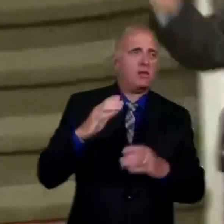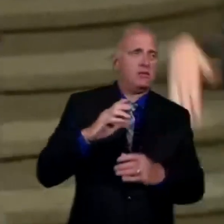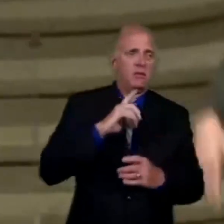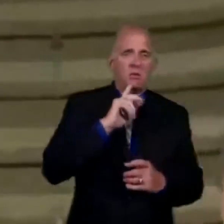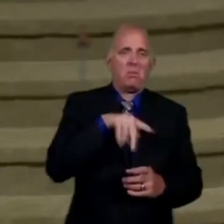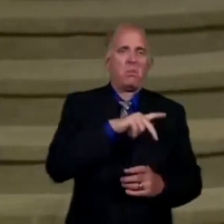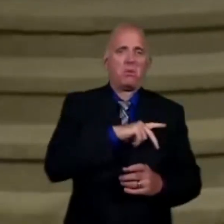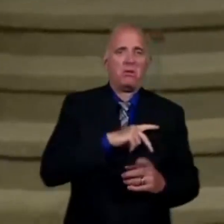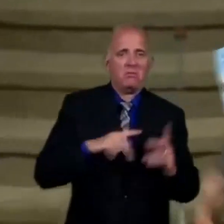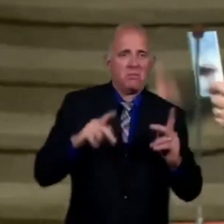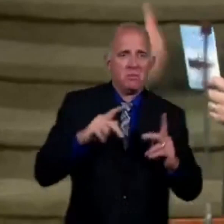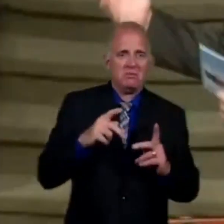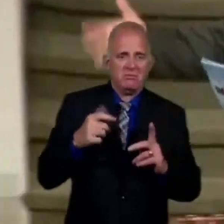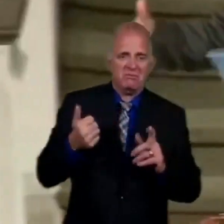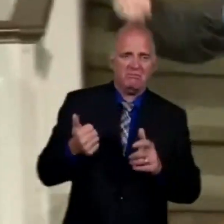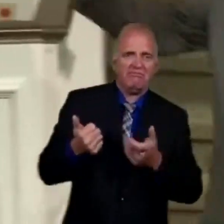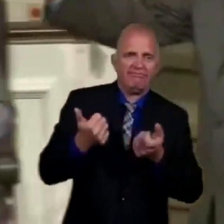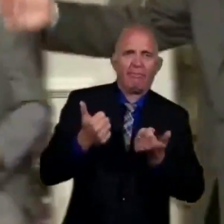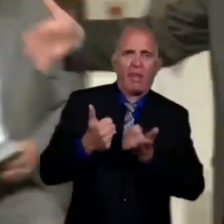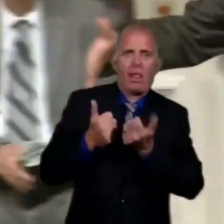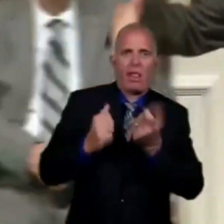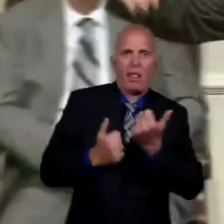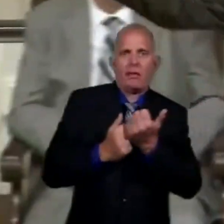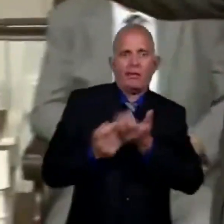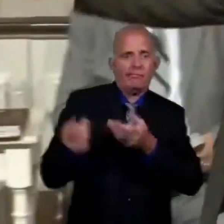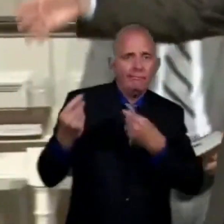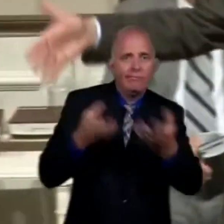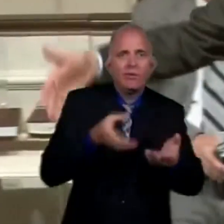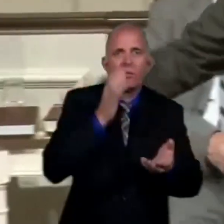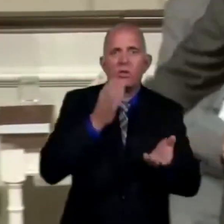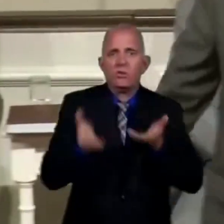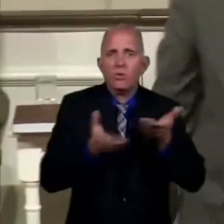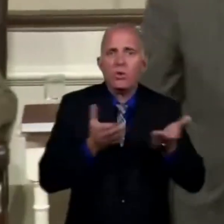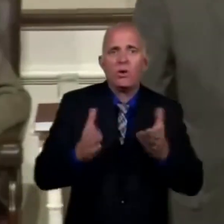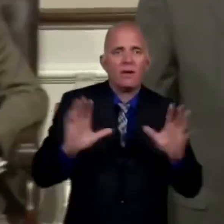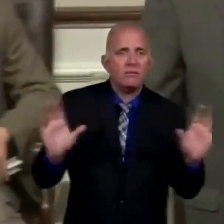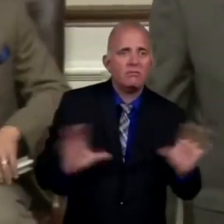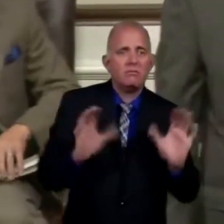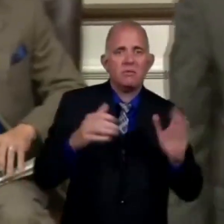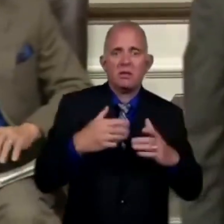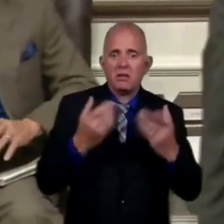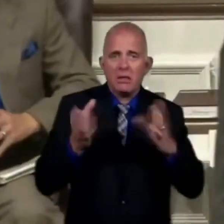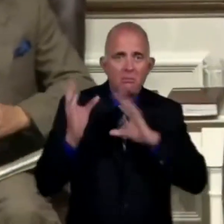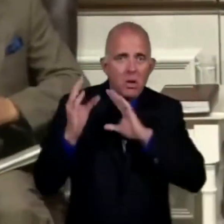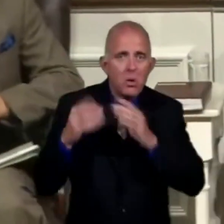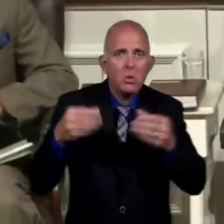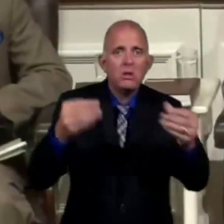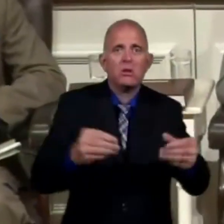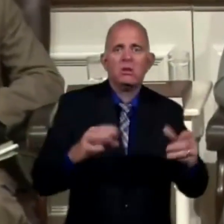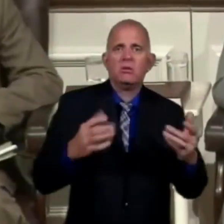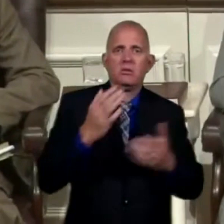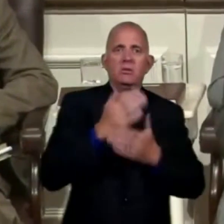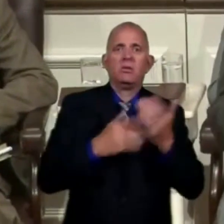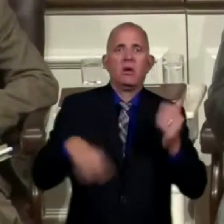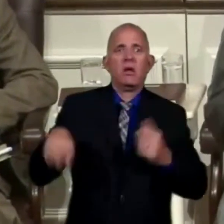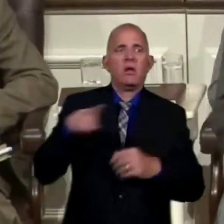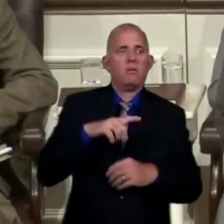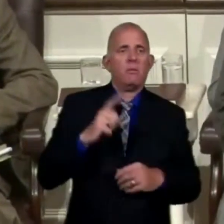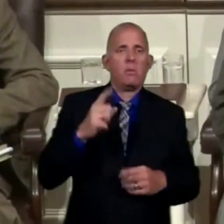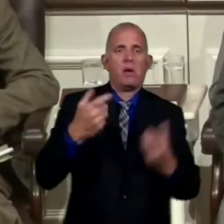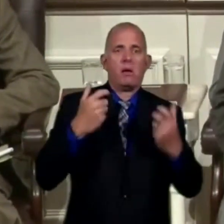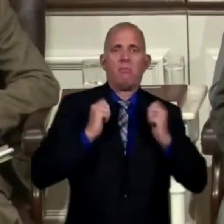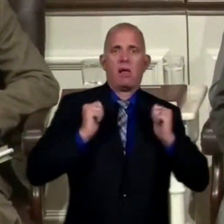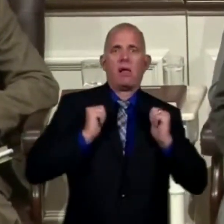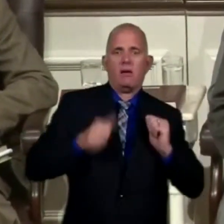and help them with whatever they want, anything they want to drink, anything they want to eat, anything they need an extra pillow. Some people went with a backpack and they were down in